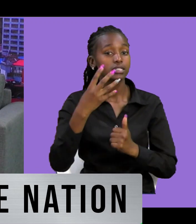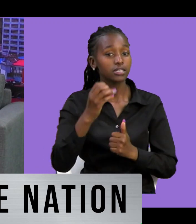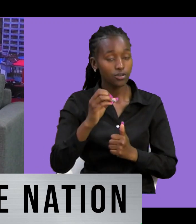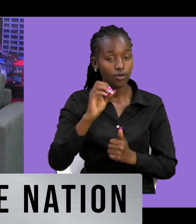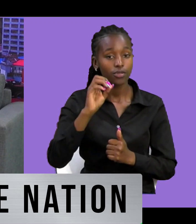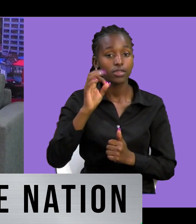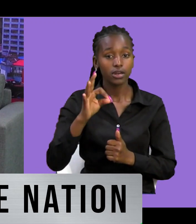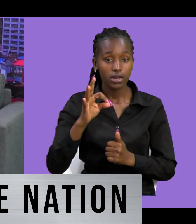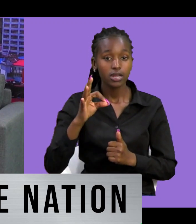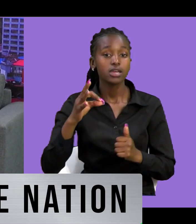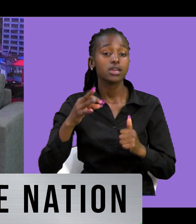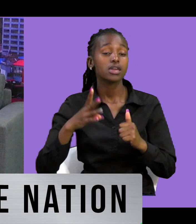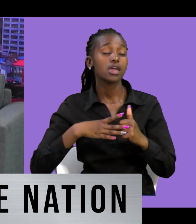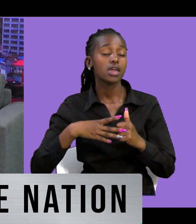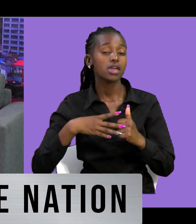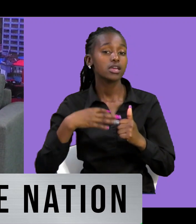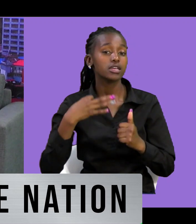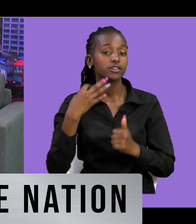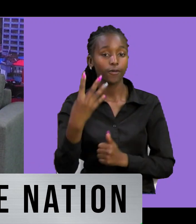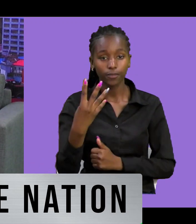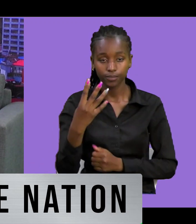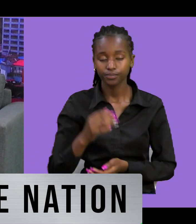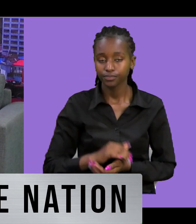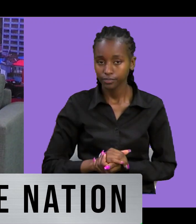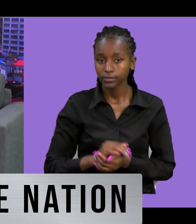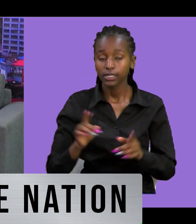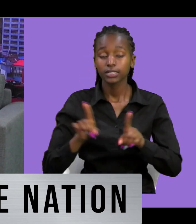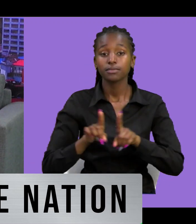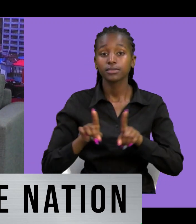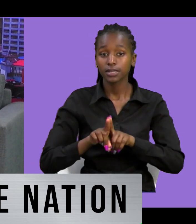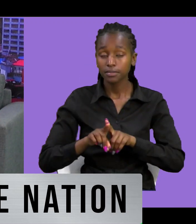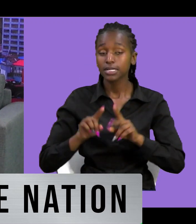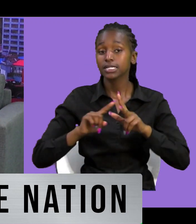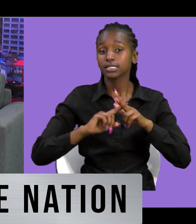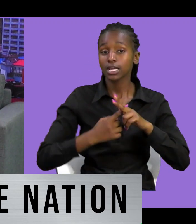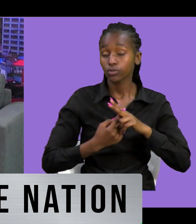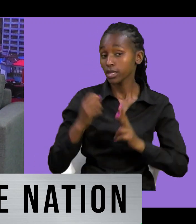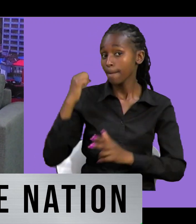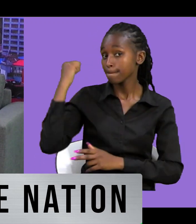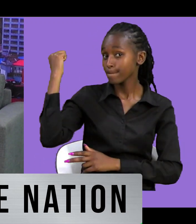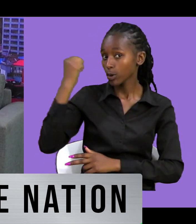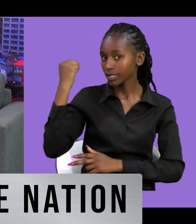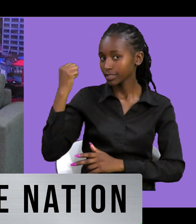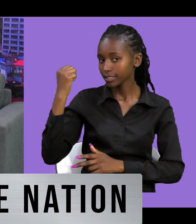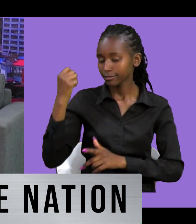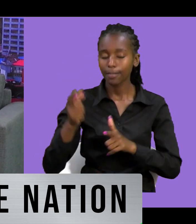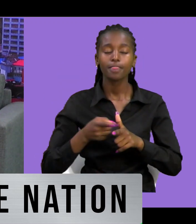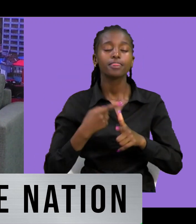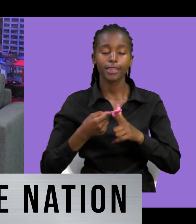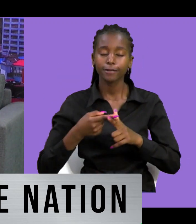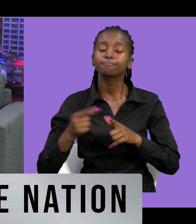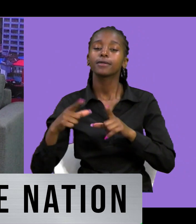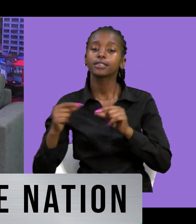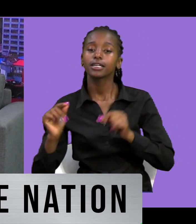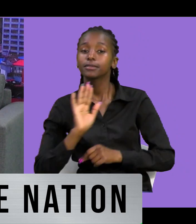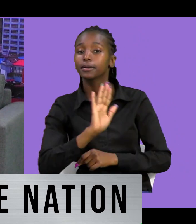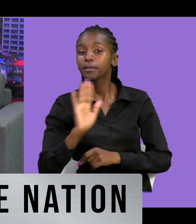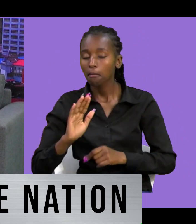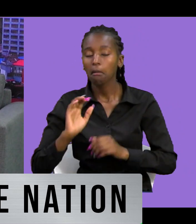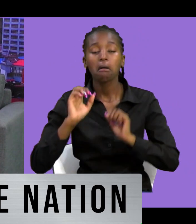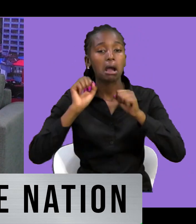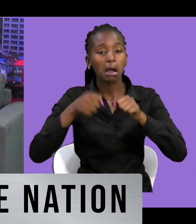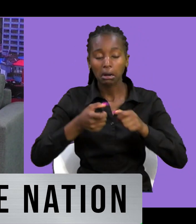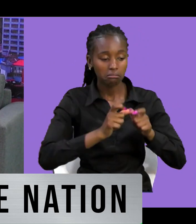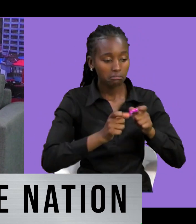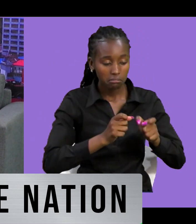980384. Give us your opinion. By the way, you can start with the word politics. Just write politics. If you want, you can write siasa. Then you